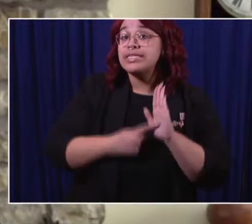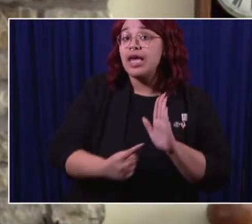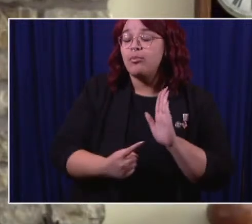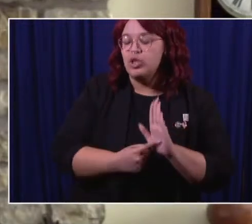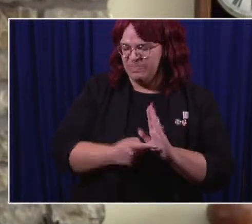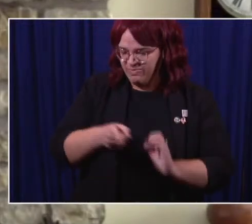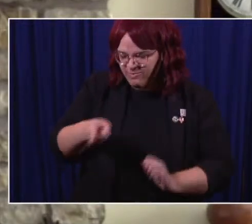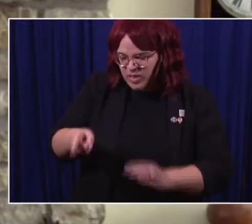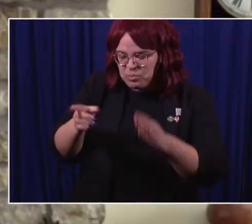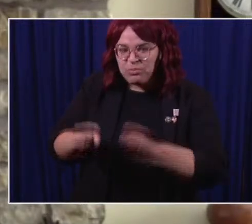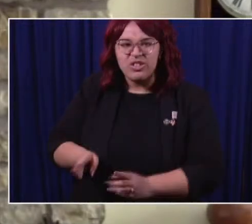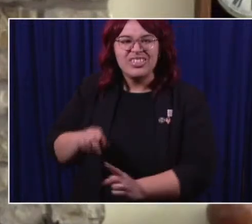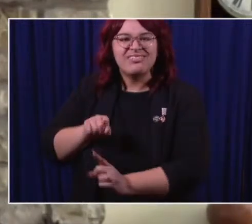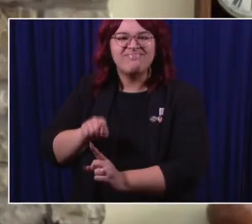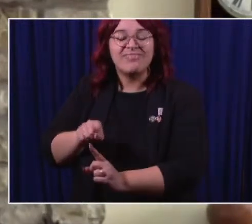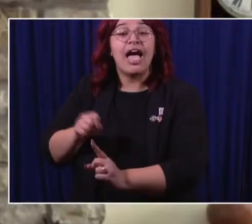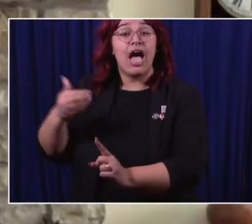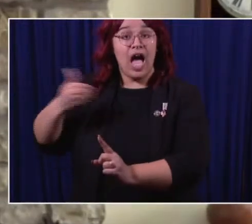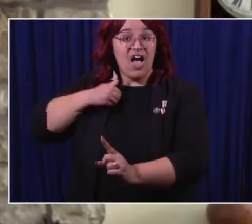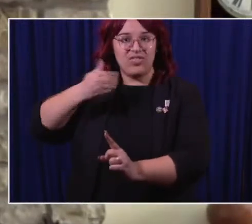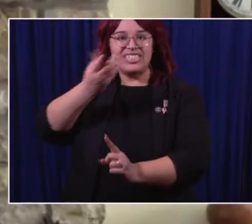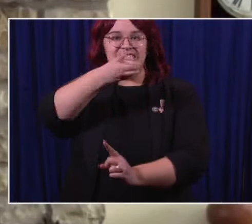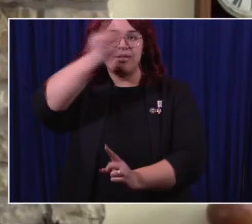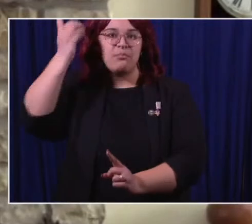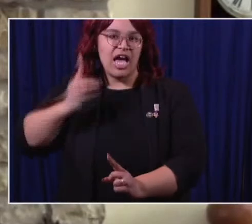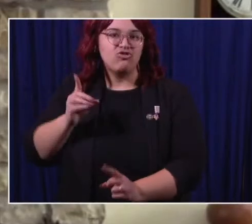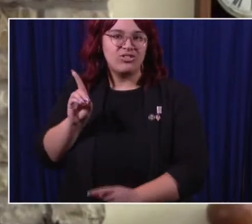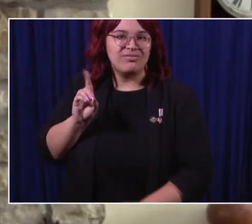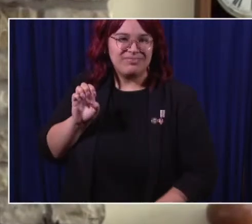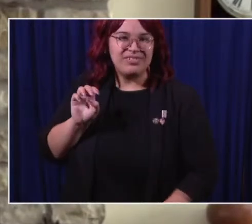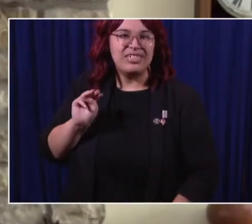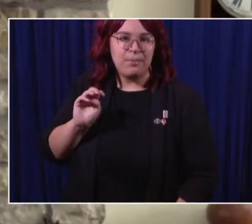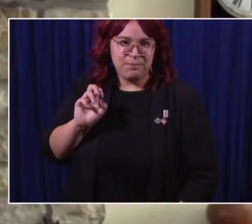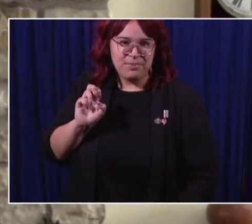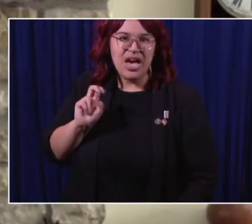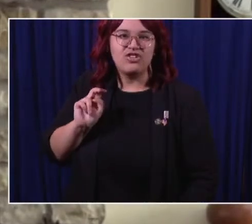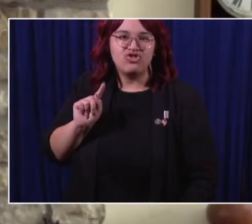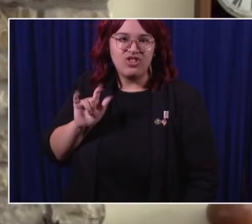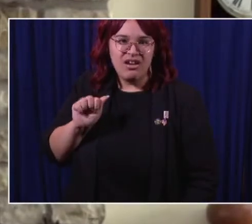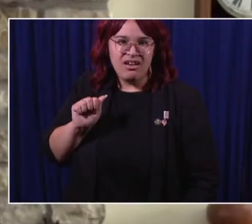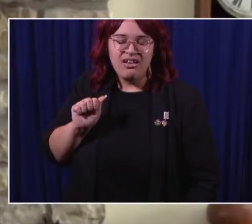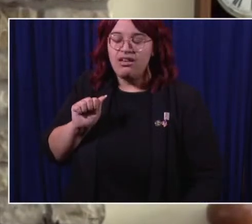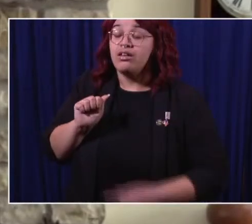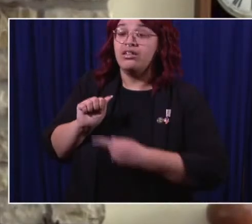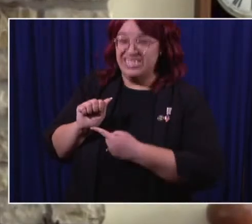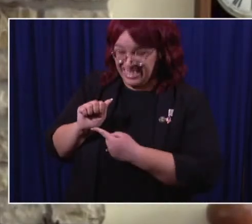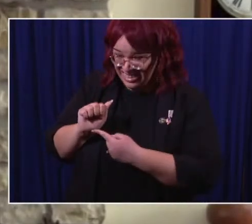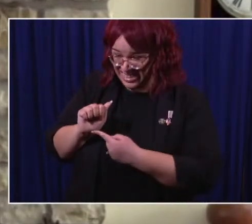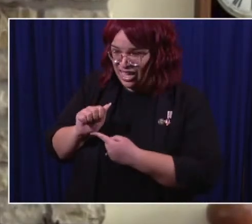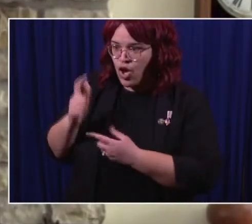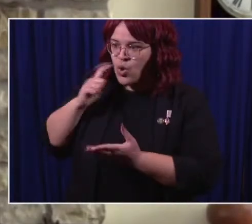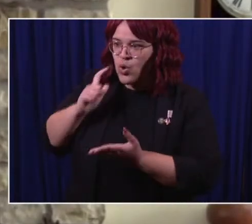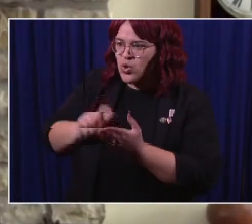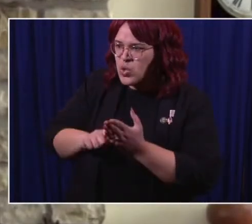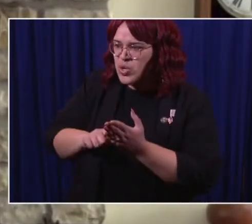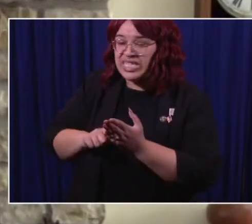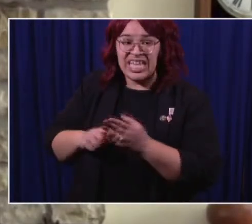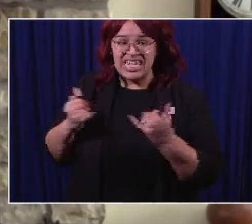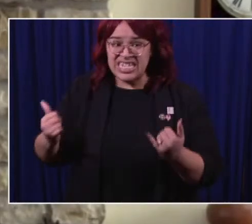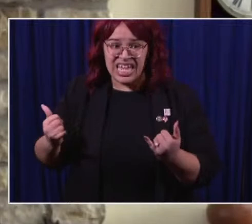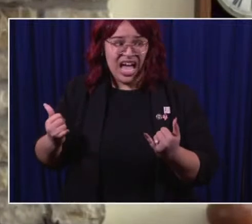example, during window visits, loved ones have noticed a change in the resident's appearance, grooming, or their cognitive